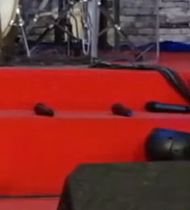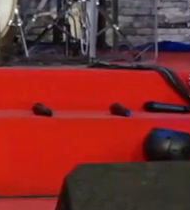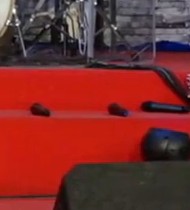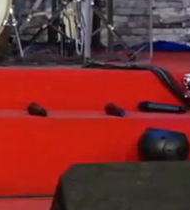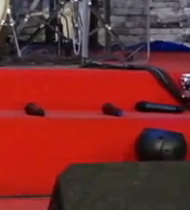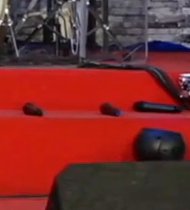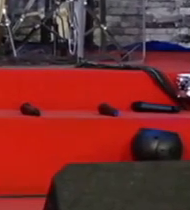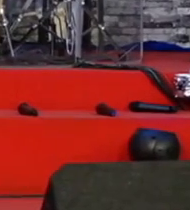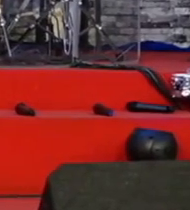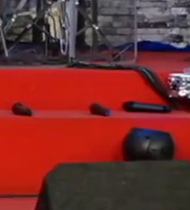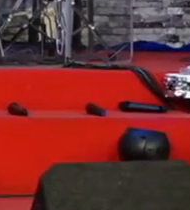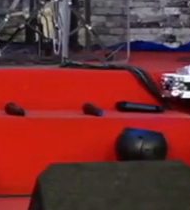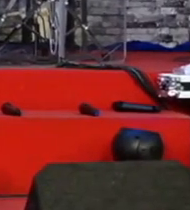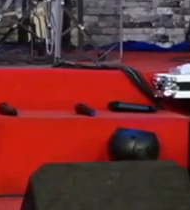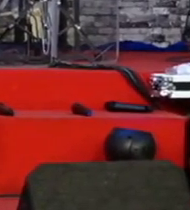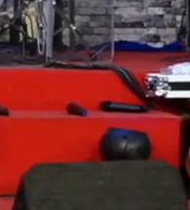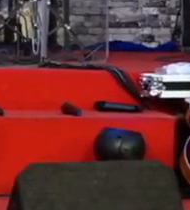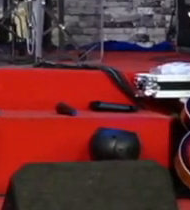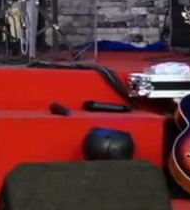earth.